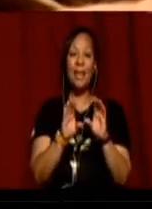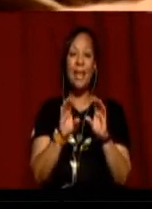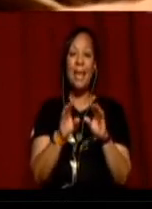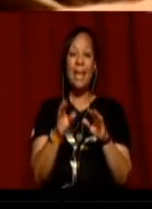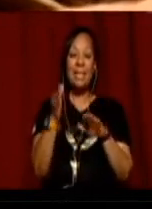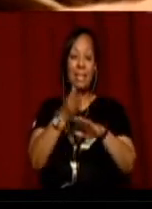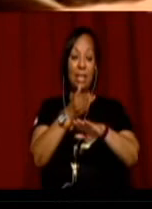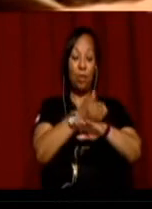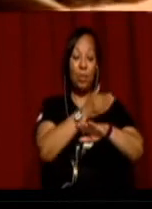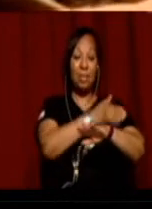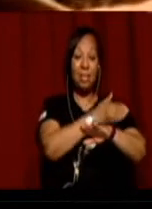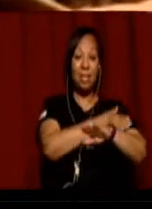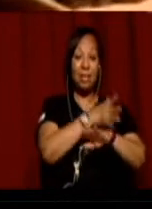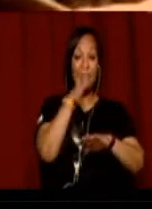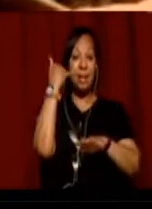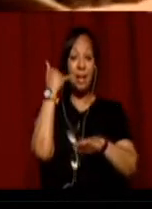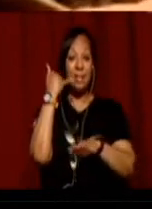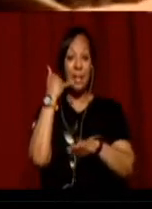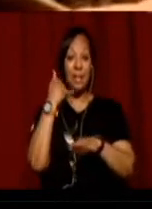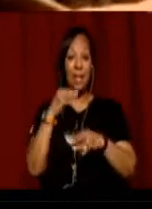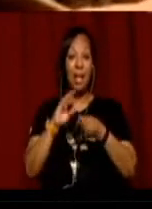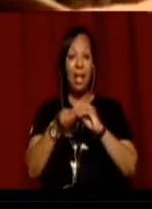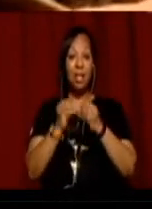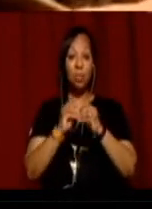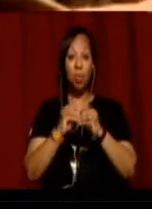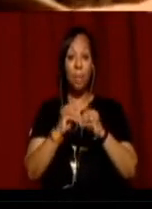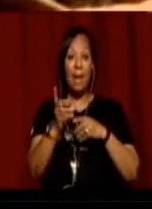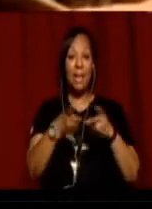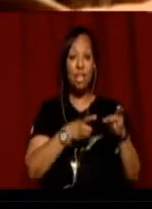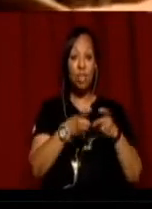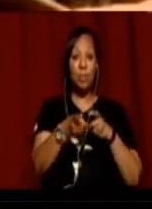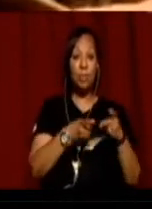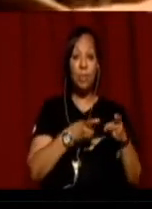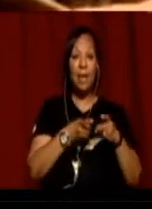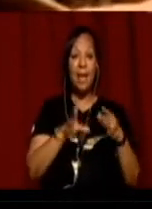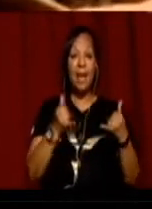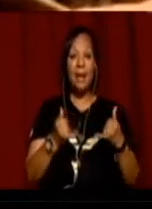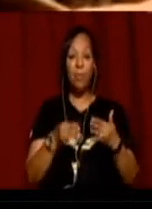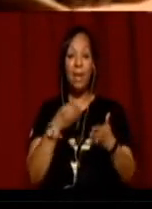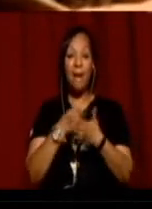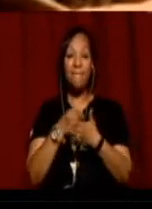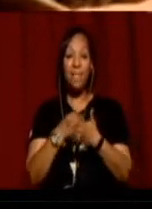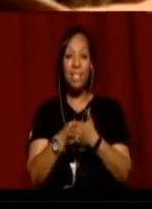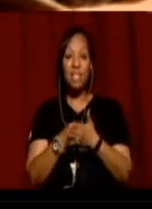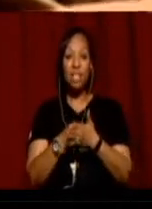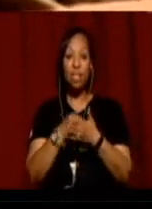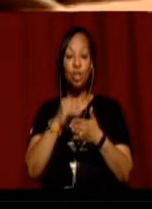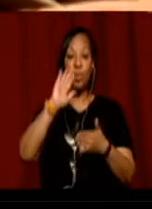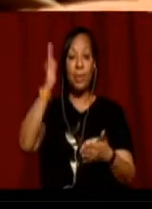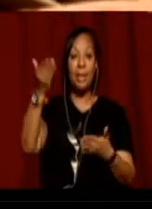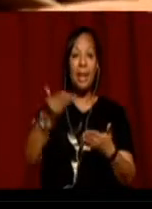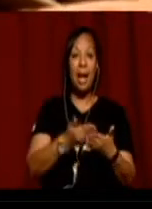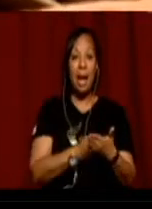more and more contact tracing as that number becomes more manageable. And we now have funding so that we can